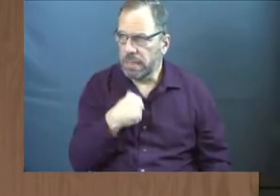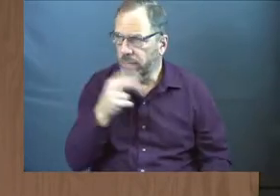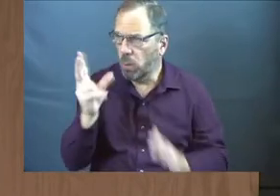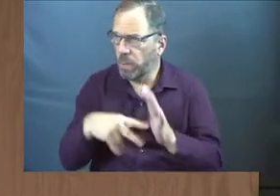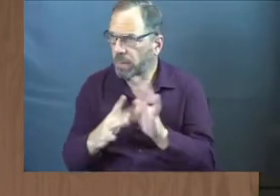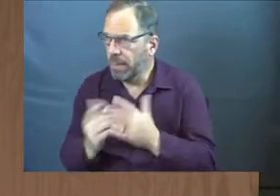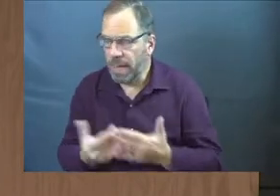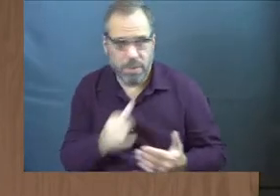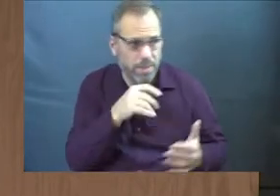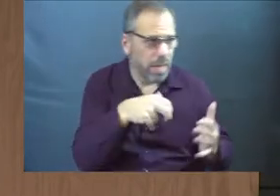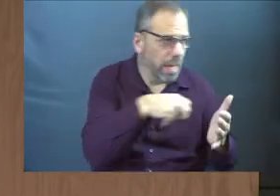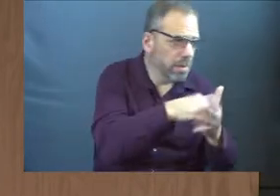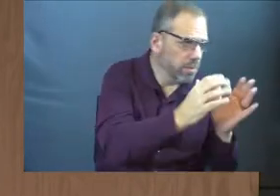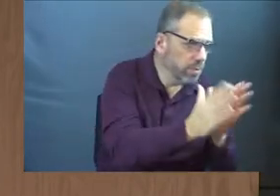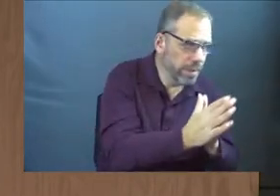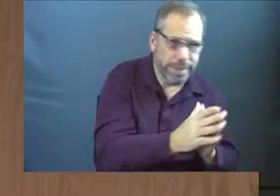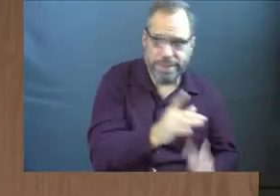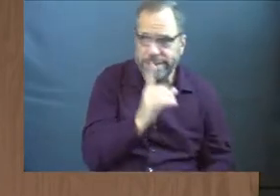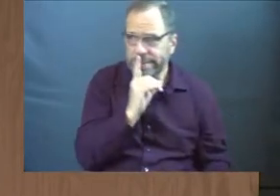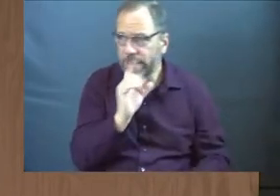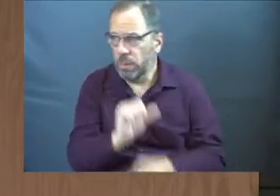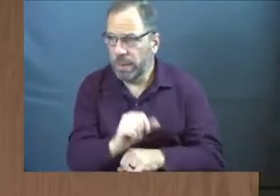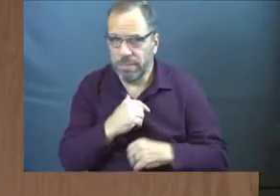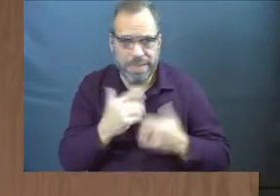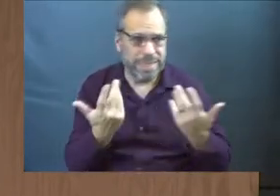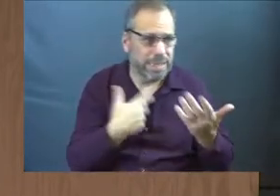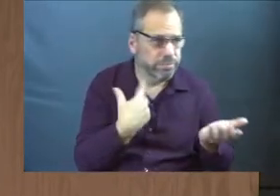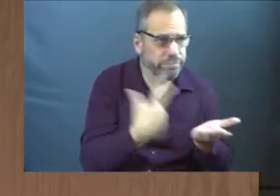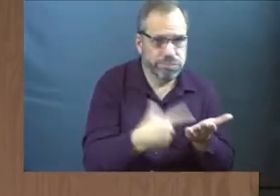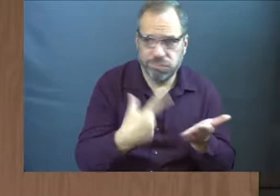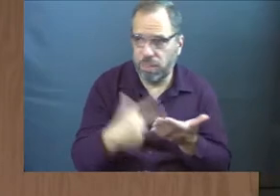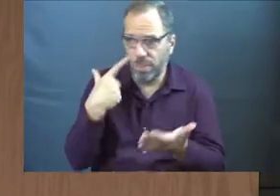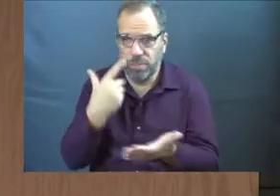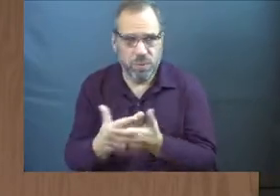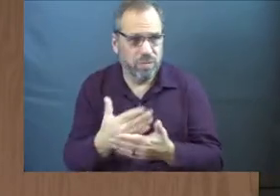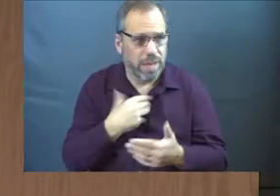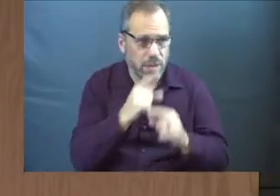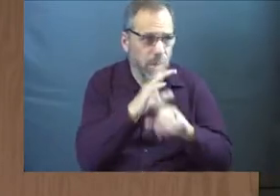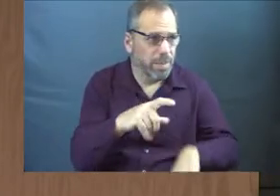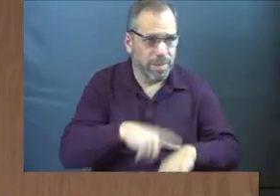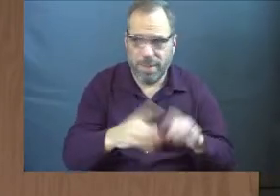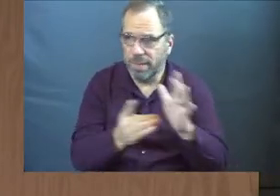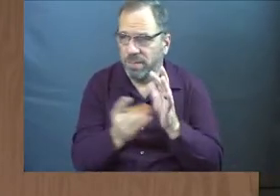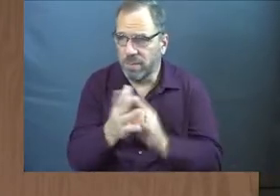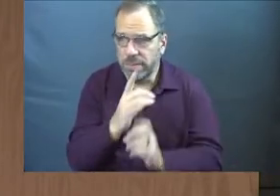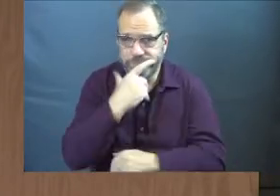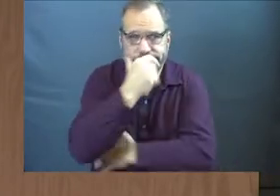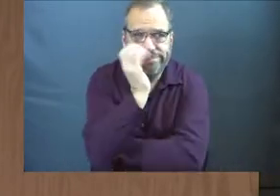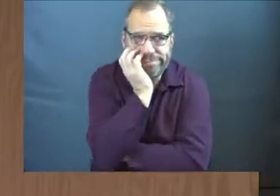I don't have any nice little Christian thing to, like, work into my next conversation to prove that I had my quiet time today.